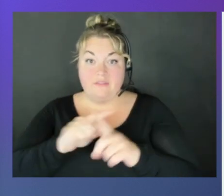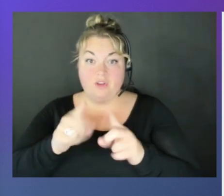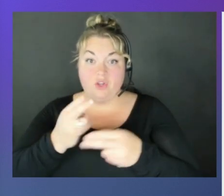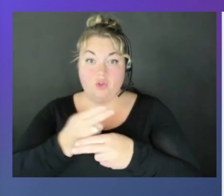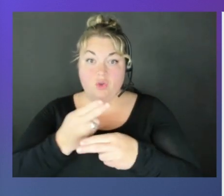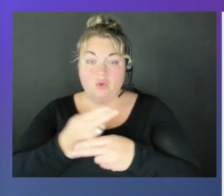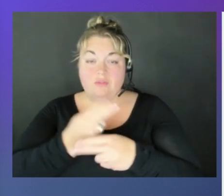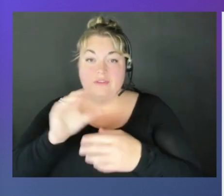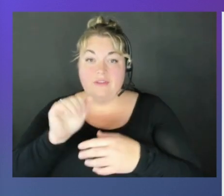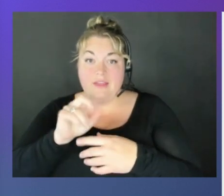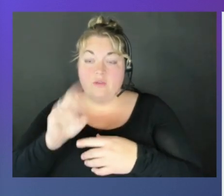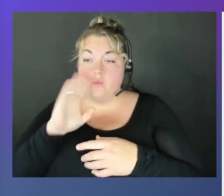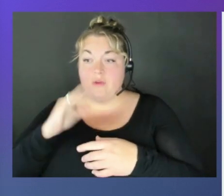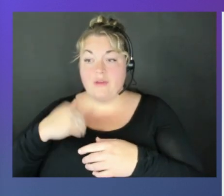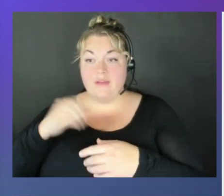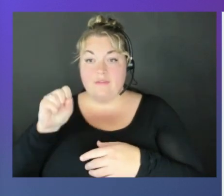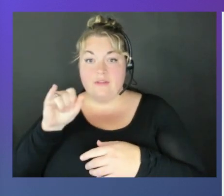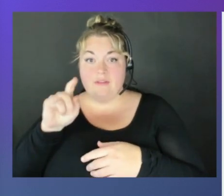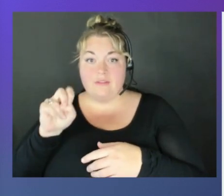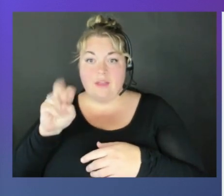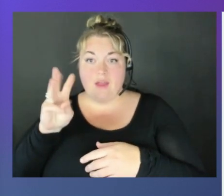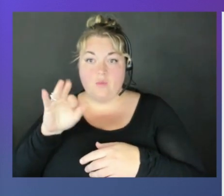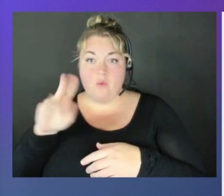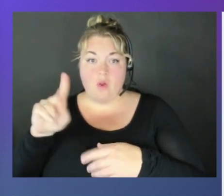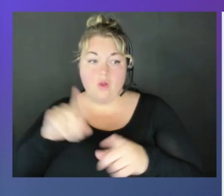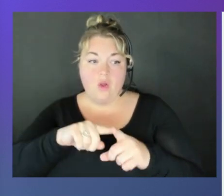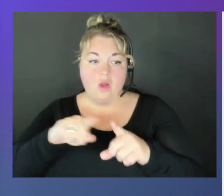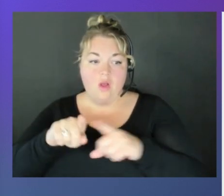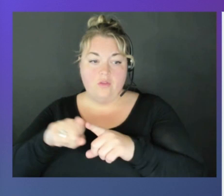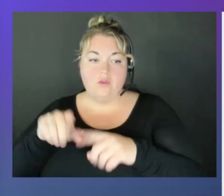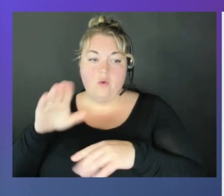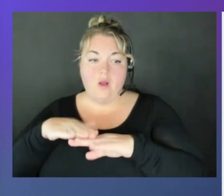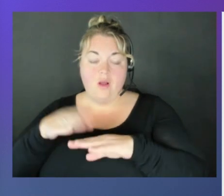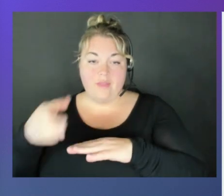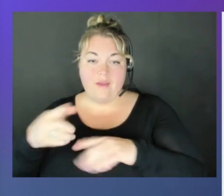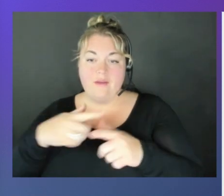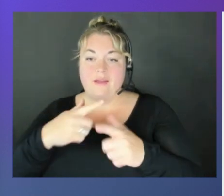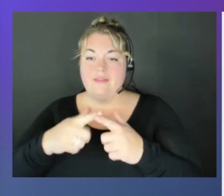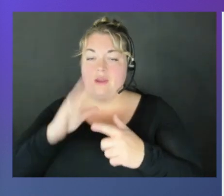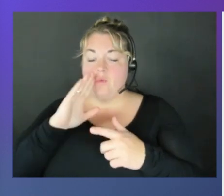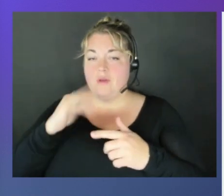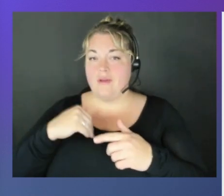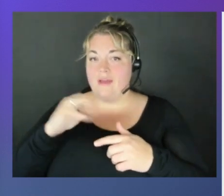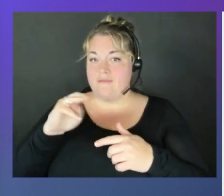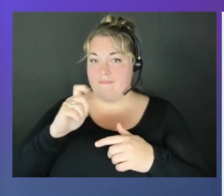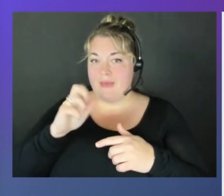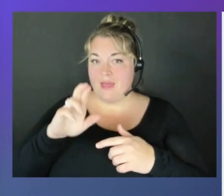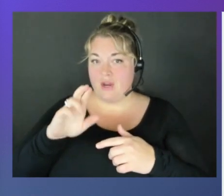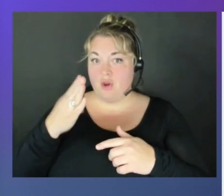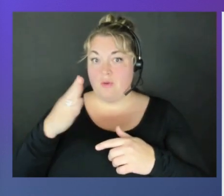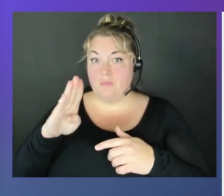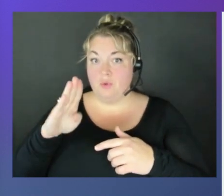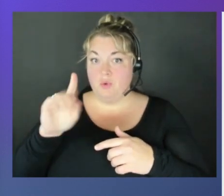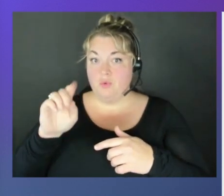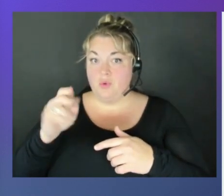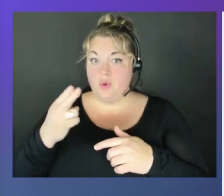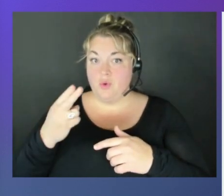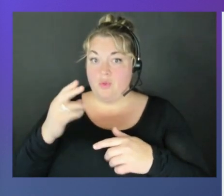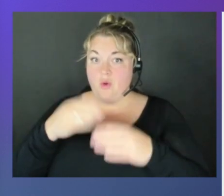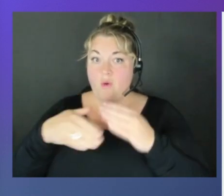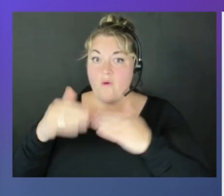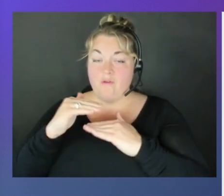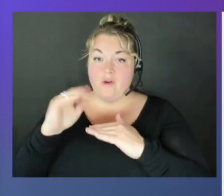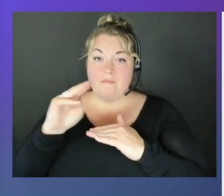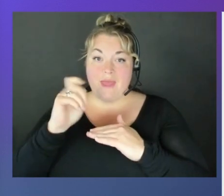also on there. Yes. And then we talked a little bit about Matter. So it's going to have Bluetooth over Matter. So again, smart home, you might use Matter. Longer